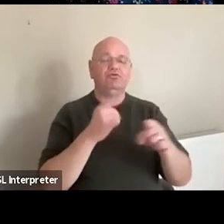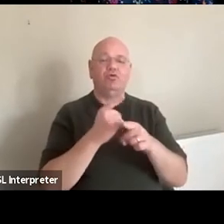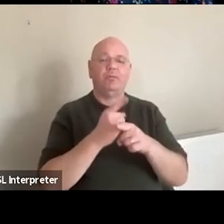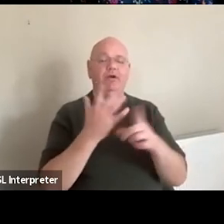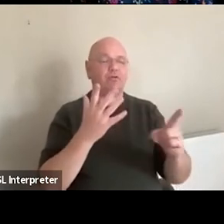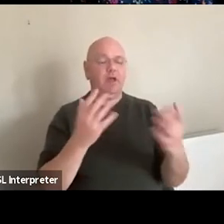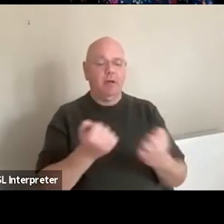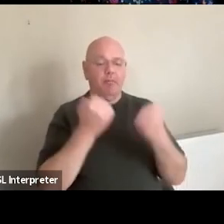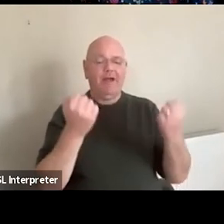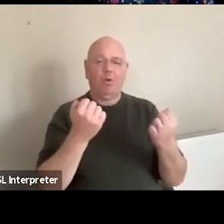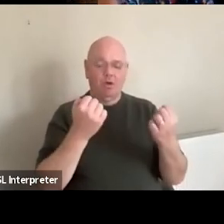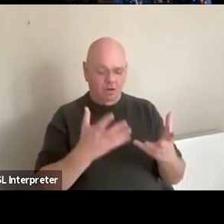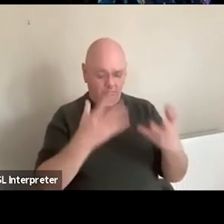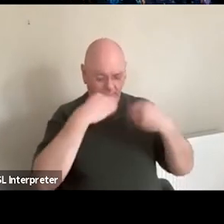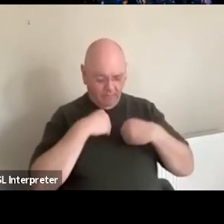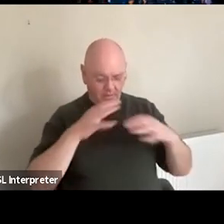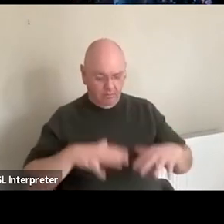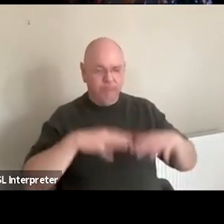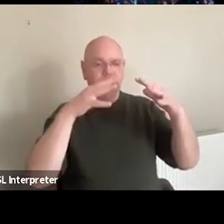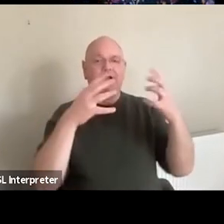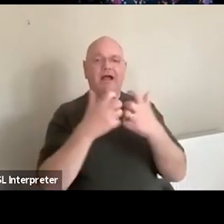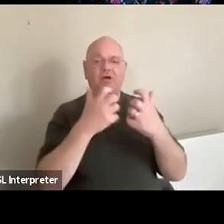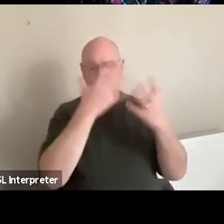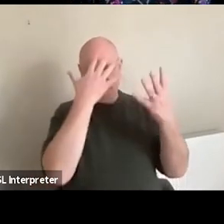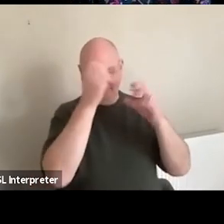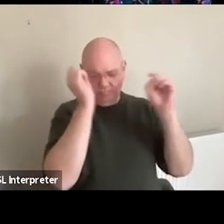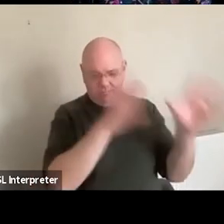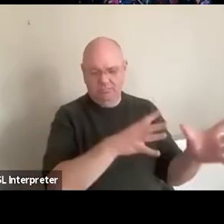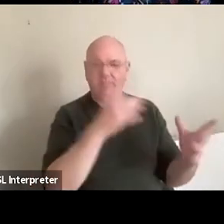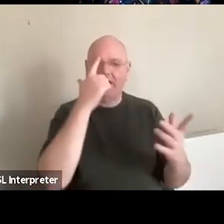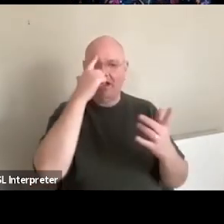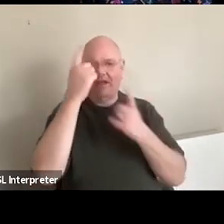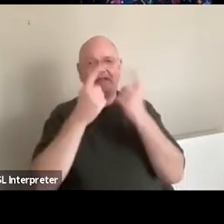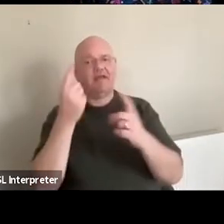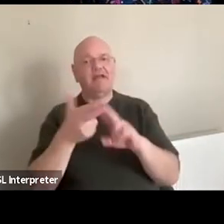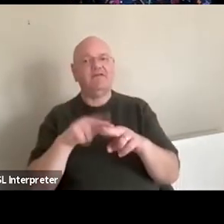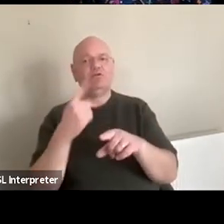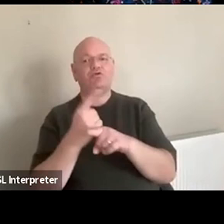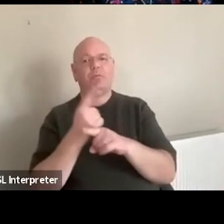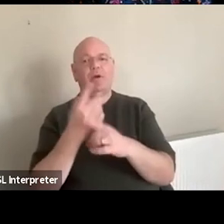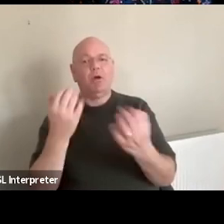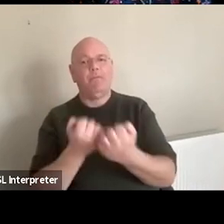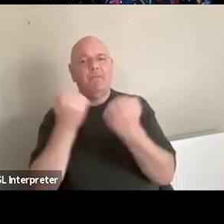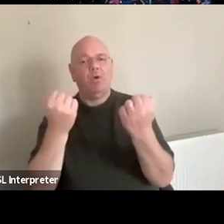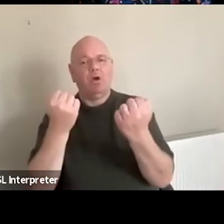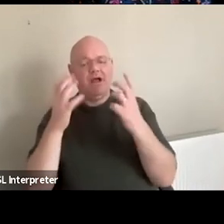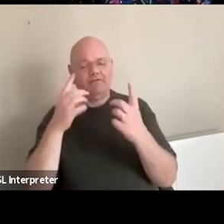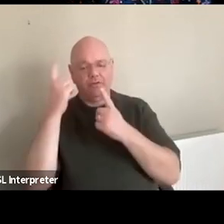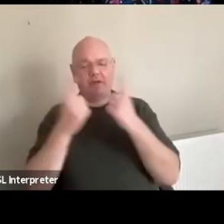Mm-hmm. And I think when we talk about reclaiming power, it's really important to think of it in a socialized way.